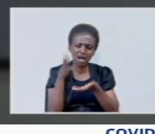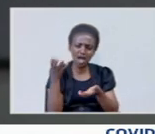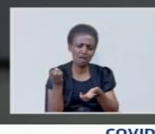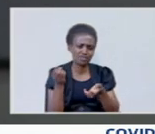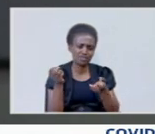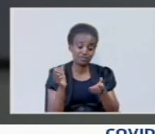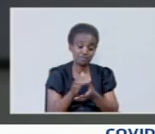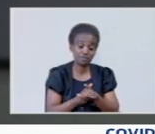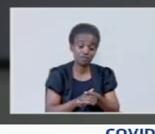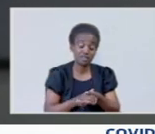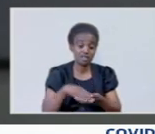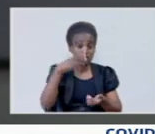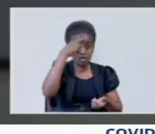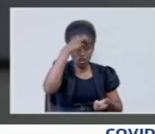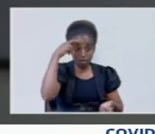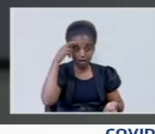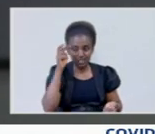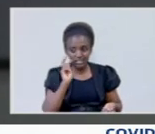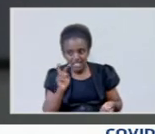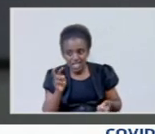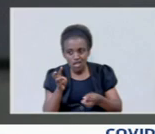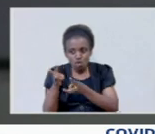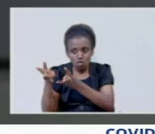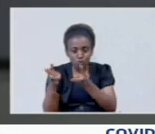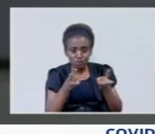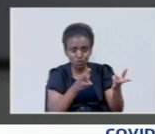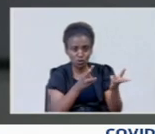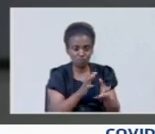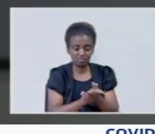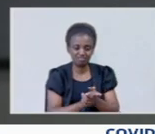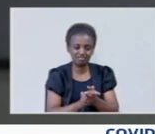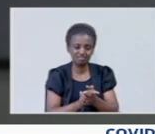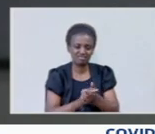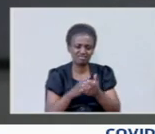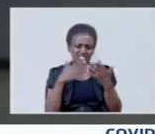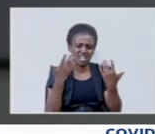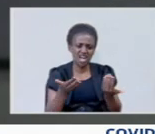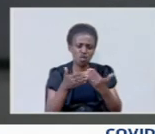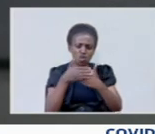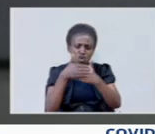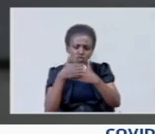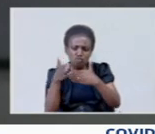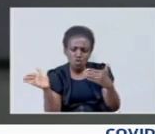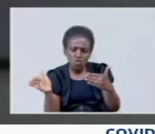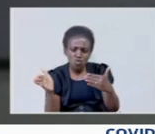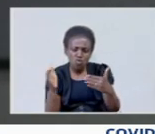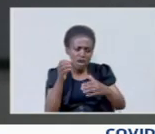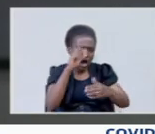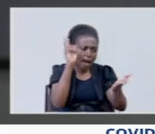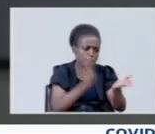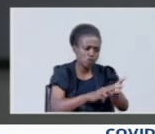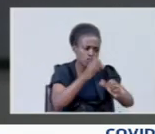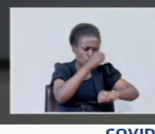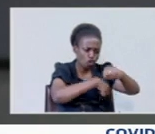Again, basing on our progress in fighting this pandemic. In fact, I was telling people the other day that we will hold a cabinet meeting examining